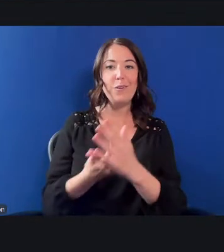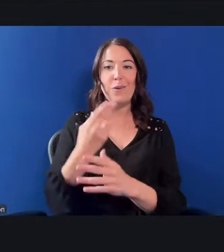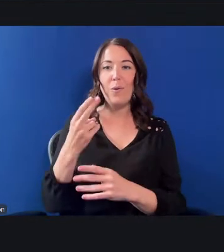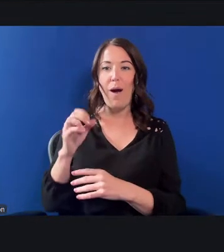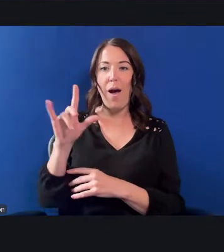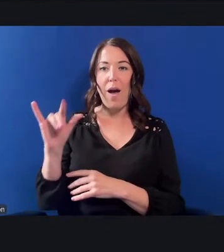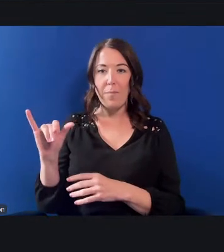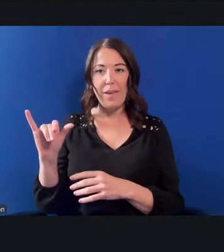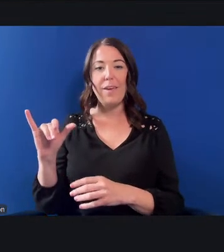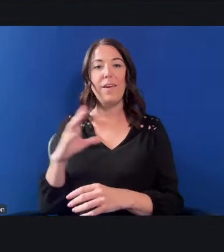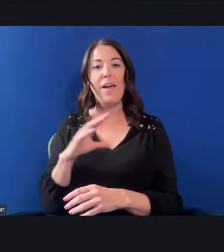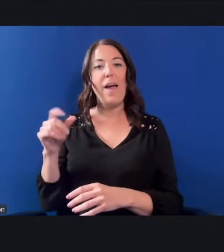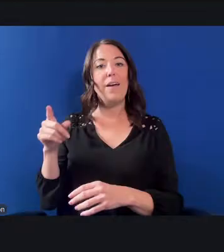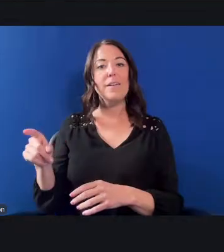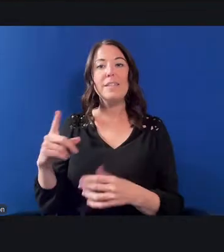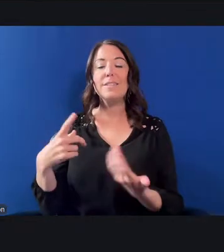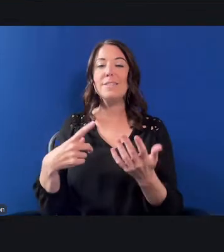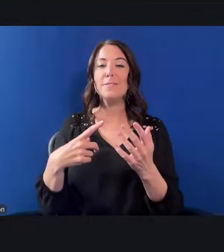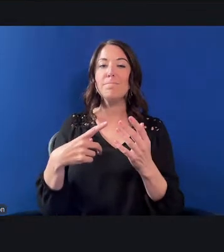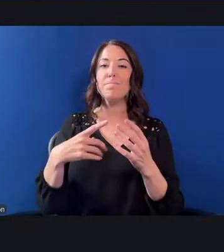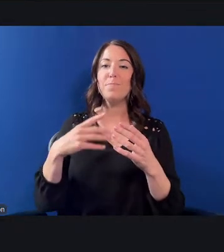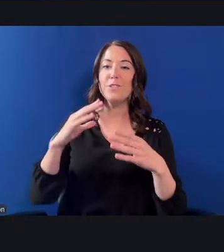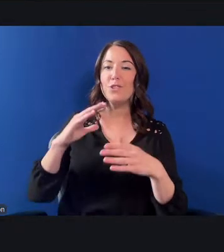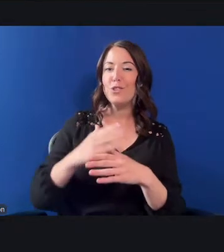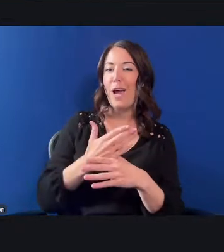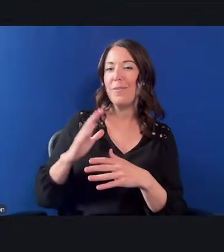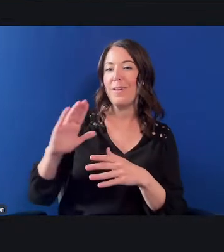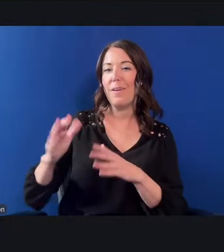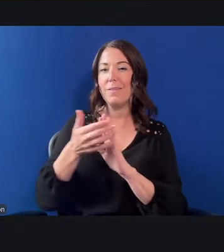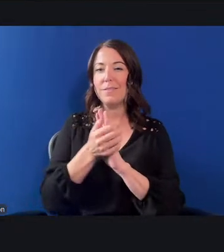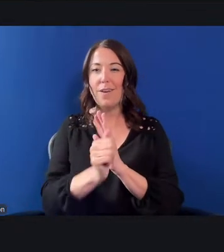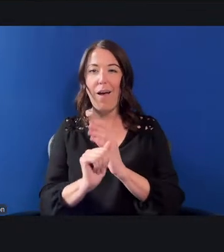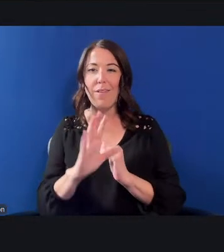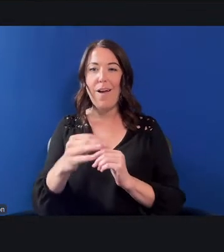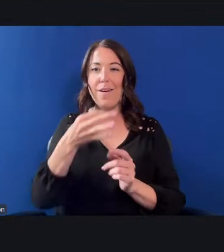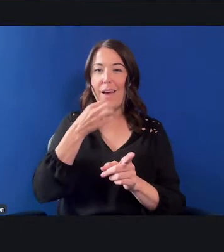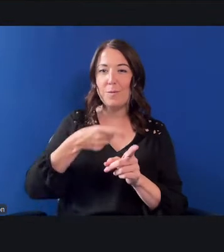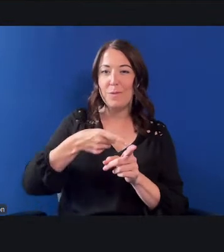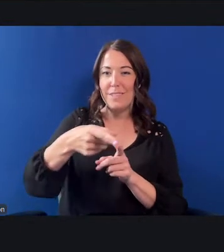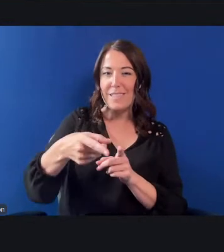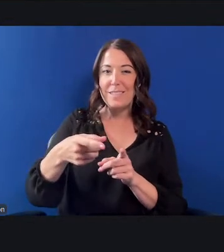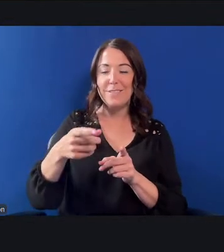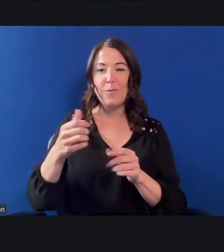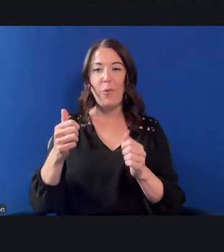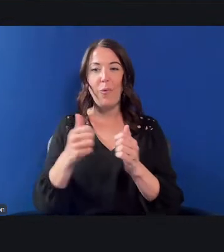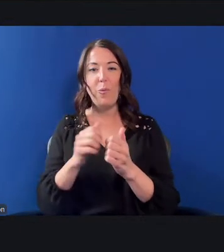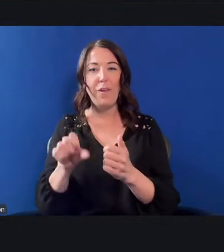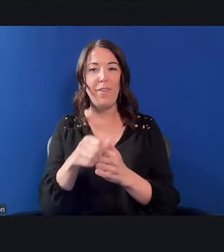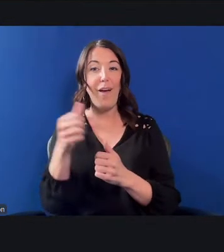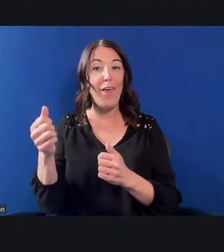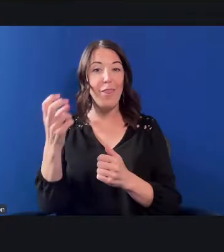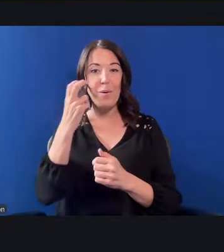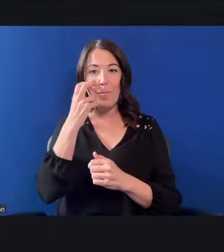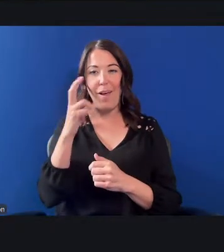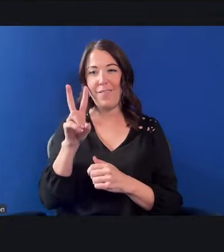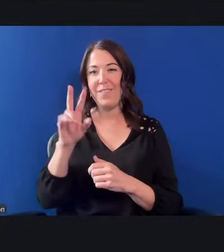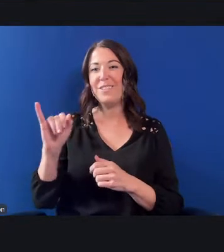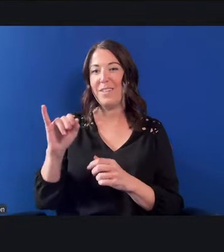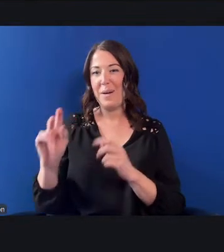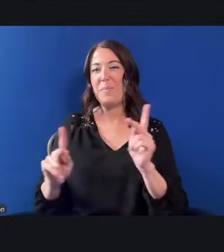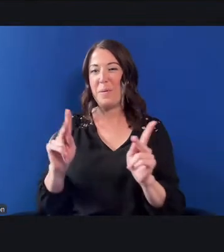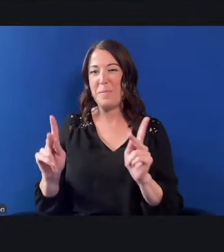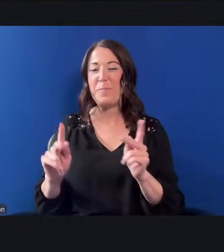sharing that talent and expertise with other blind and visually